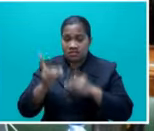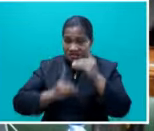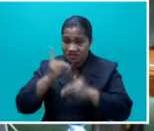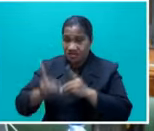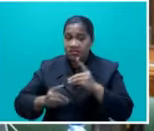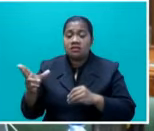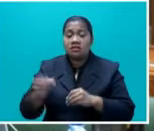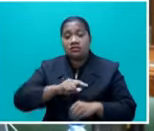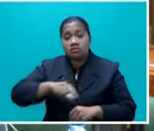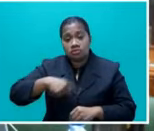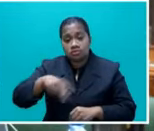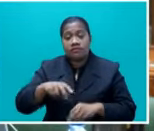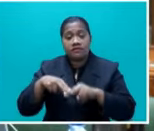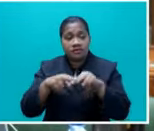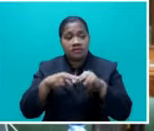2nd to 4th